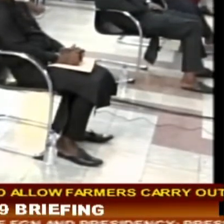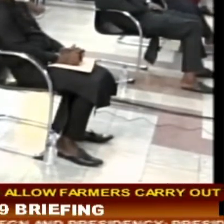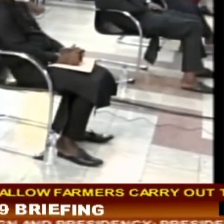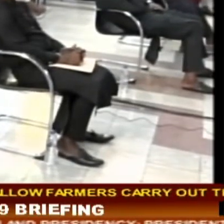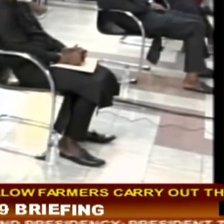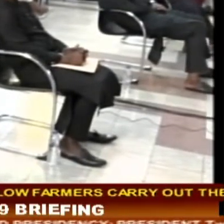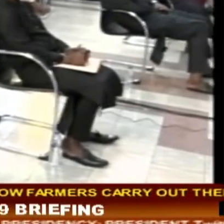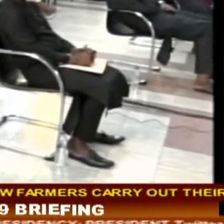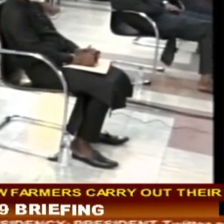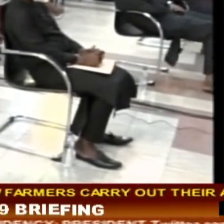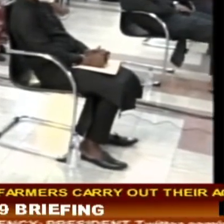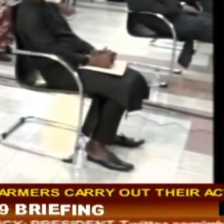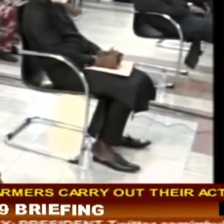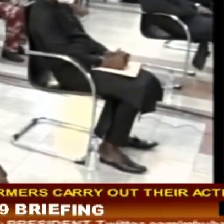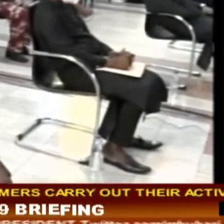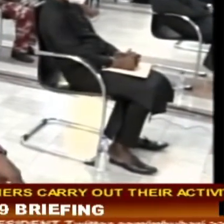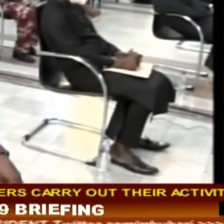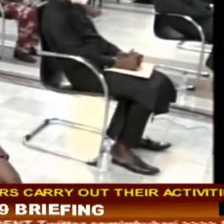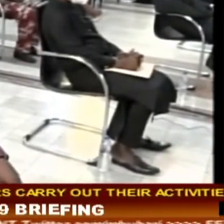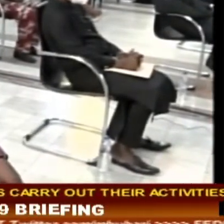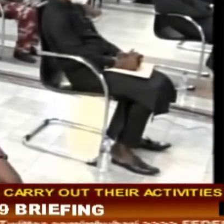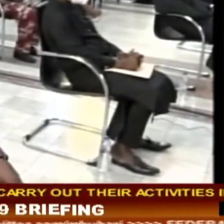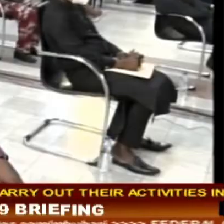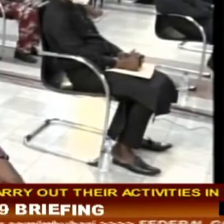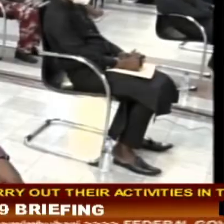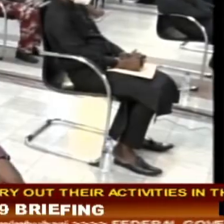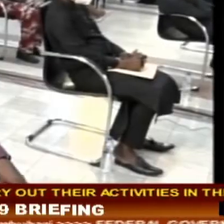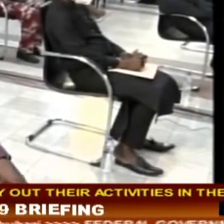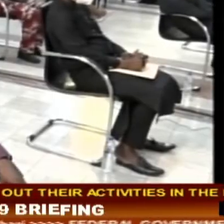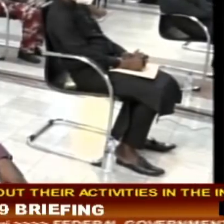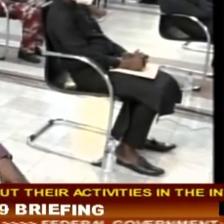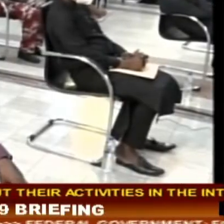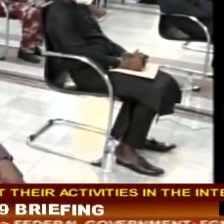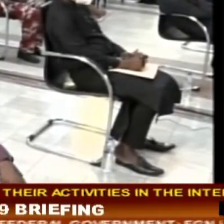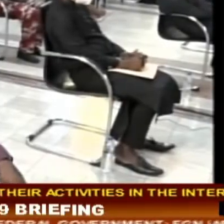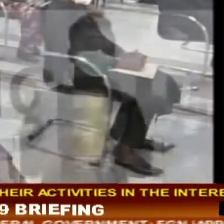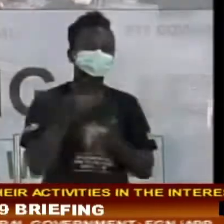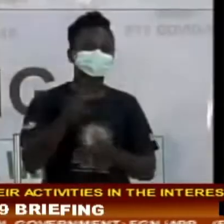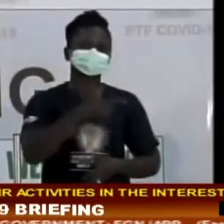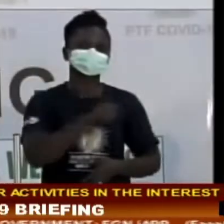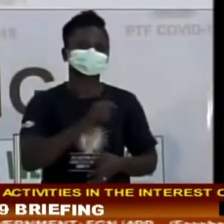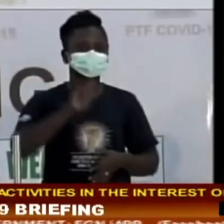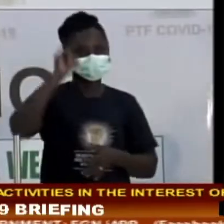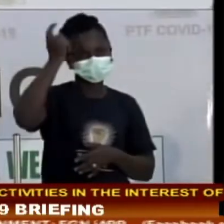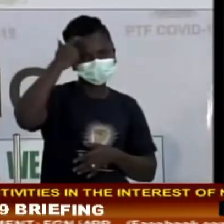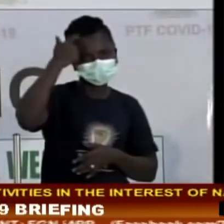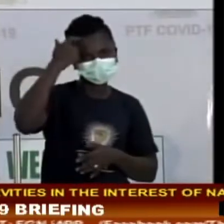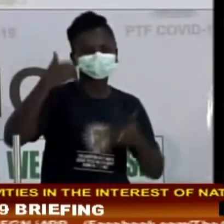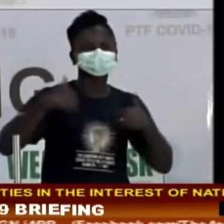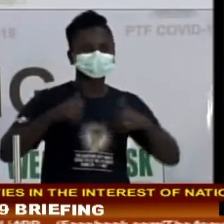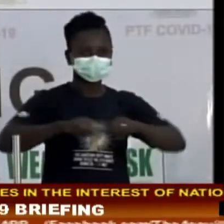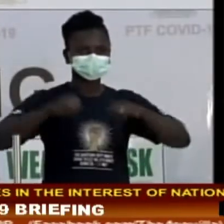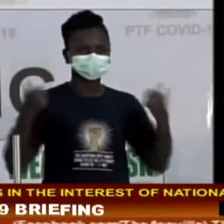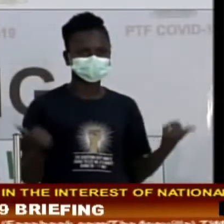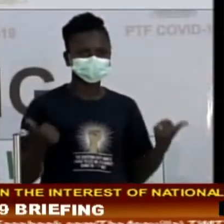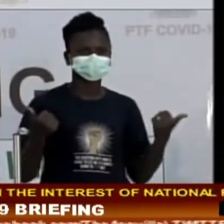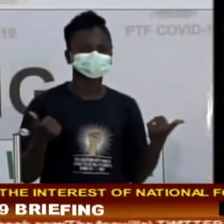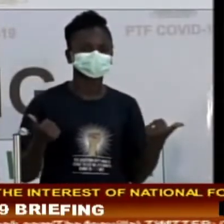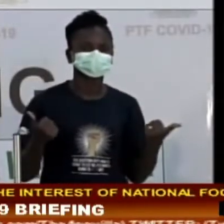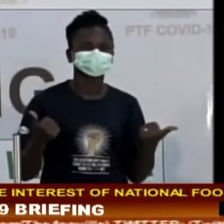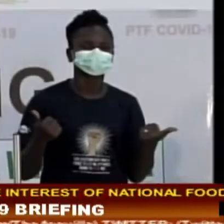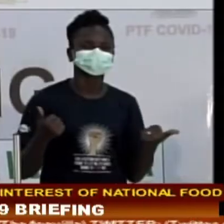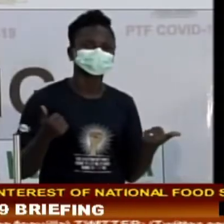Canada and uh the news that the Canadian government had um denied Landing rights